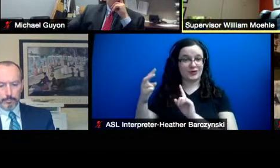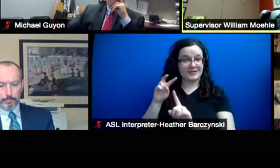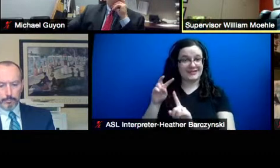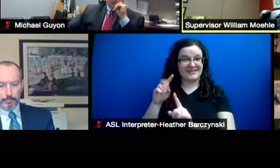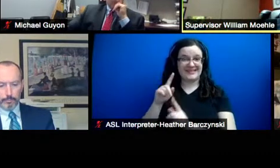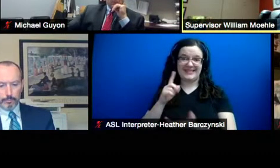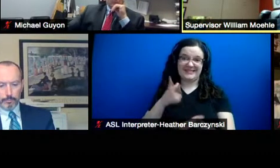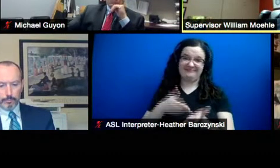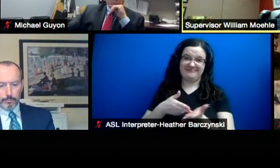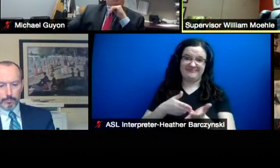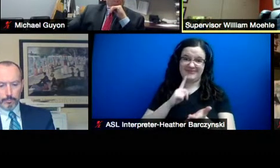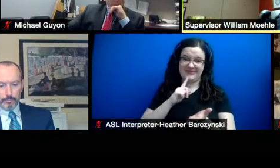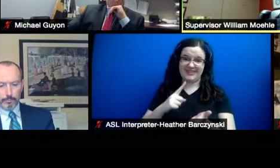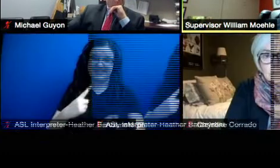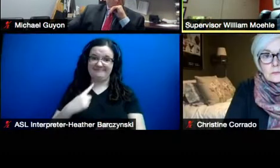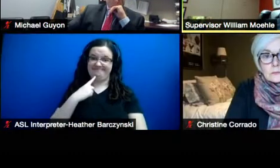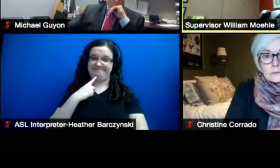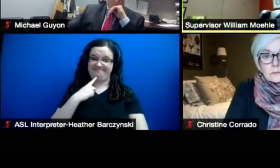disappointing